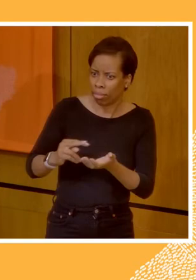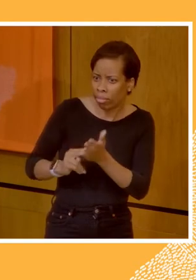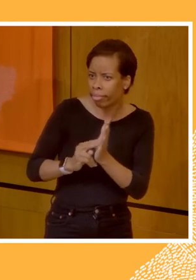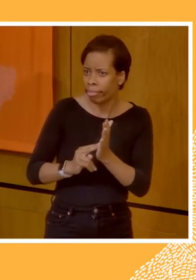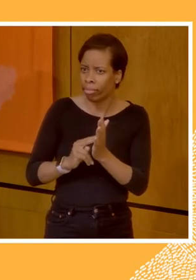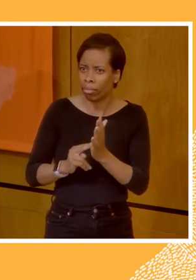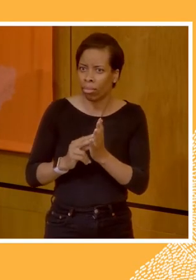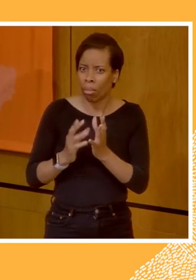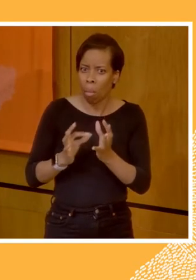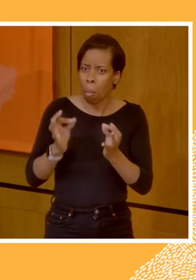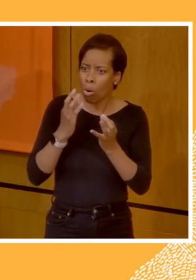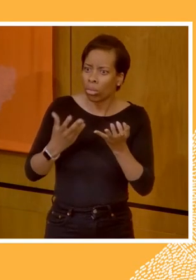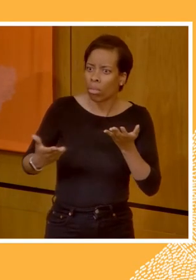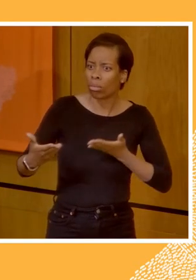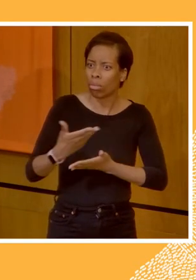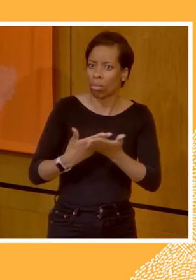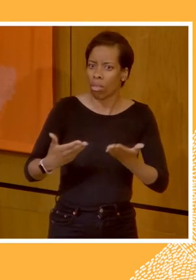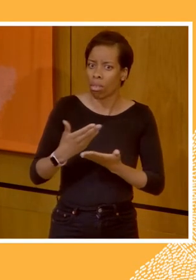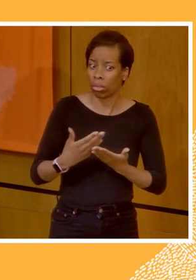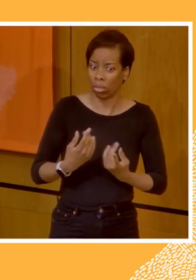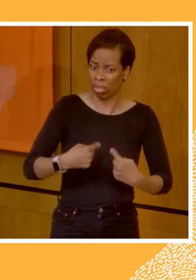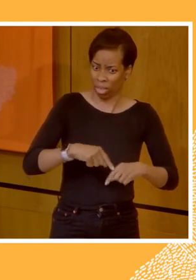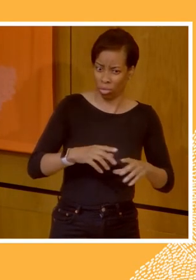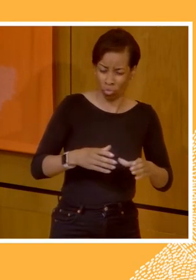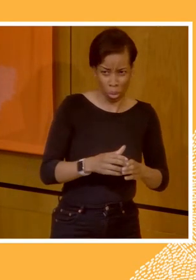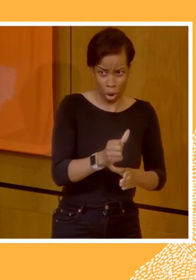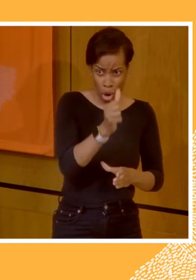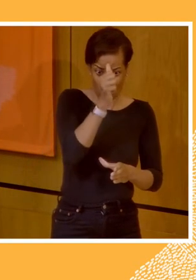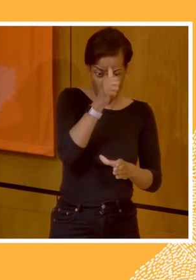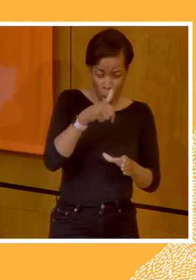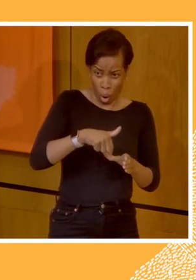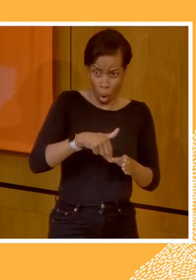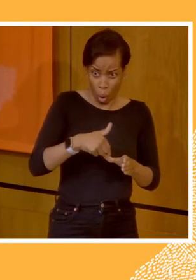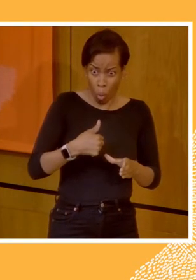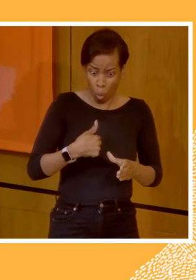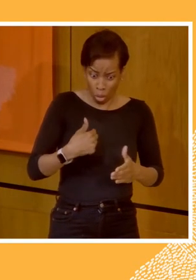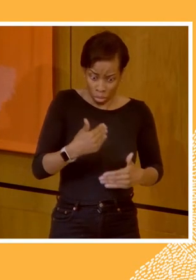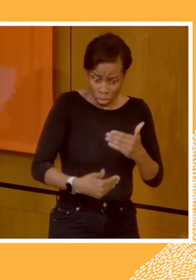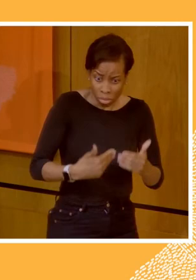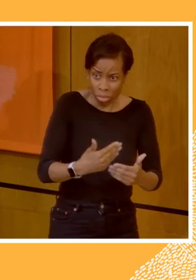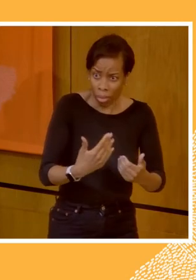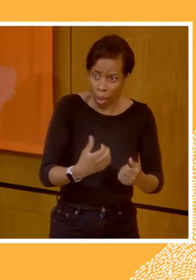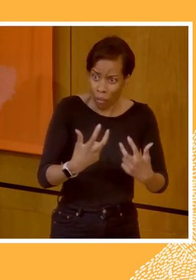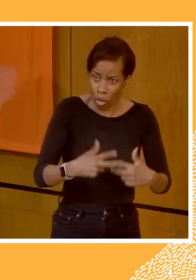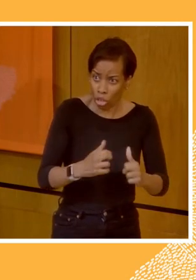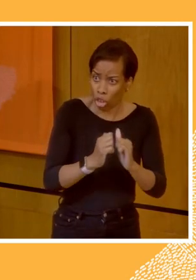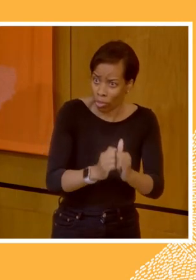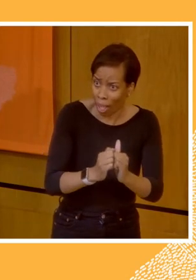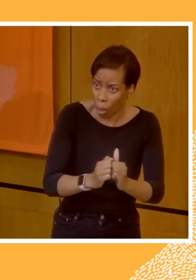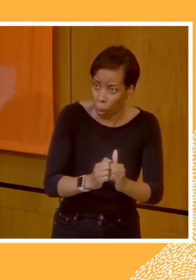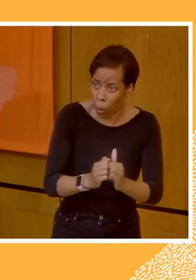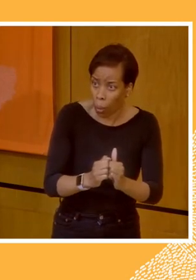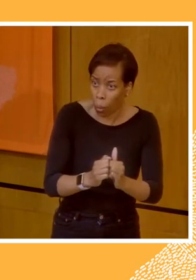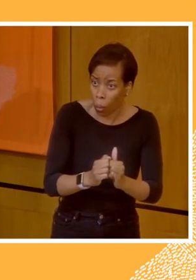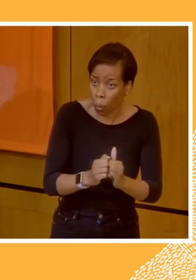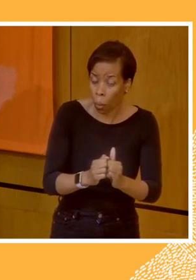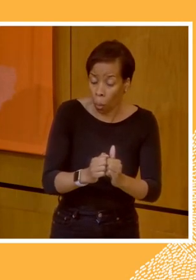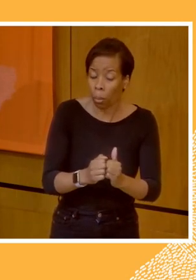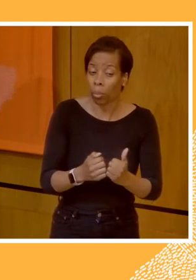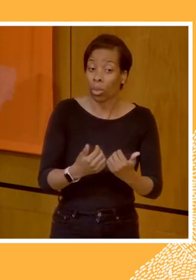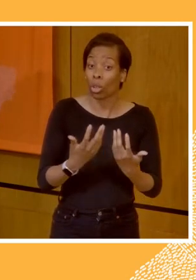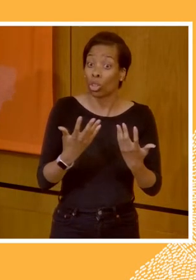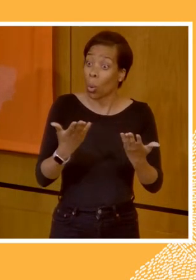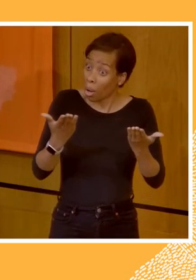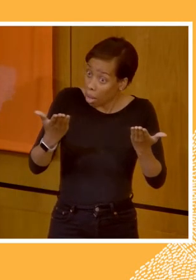group really believe that this creative method is a form of research. And we'll talk about that today. So